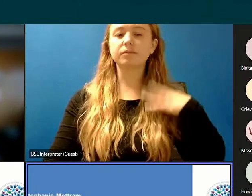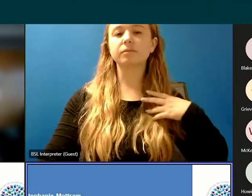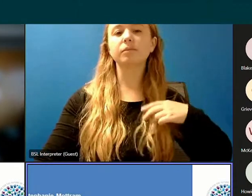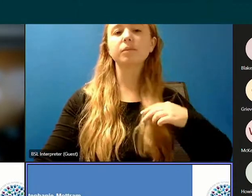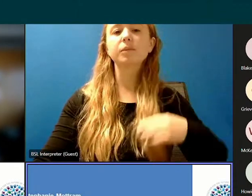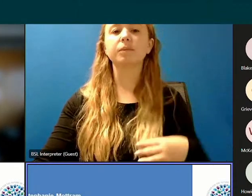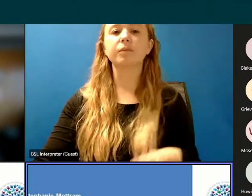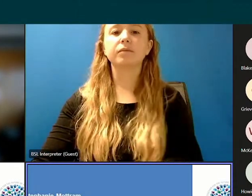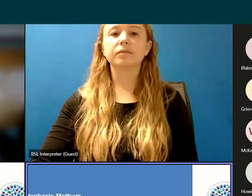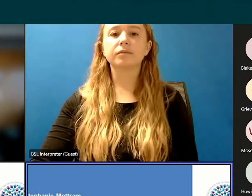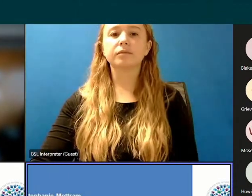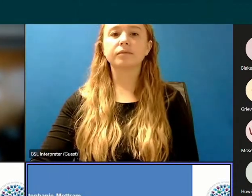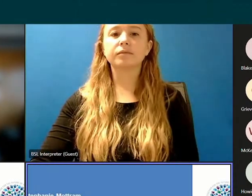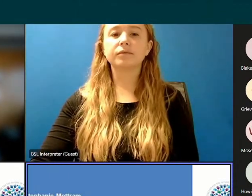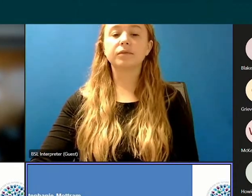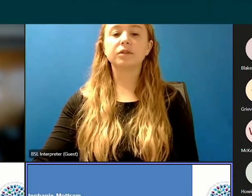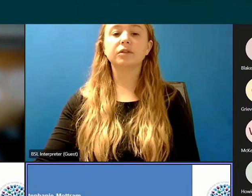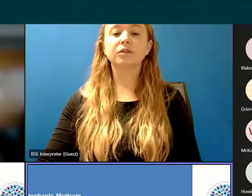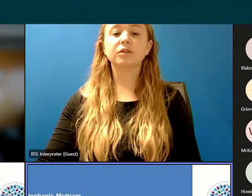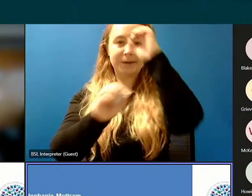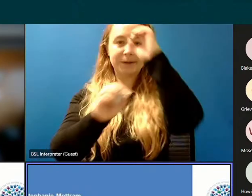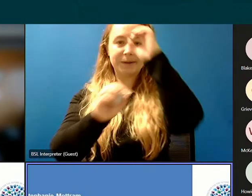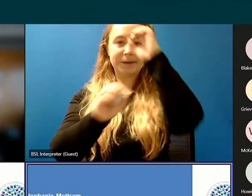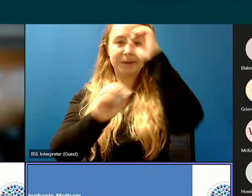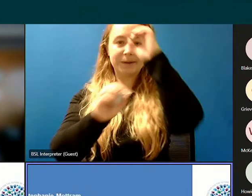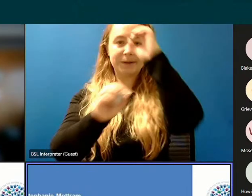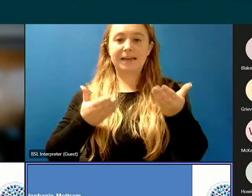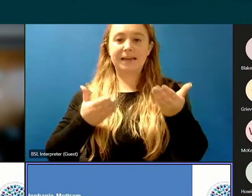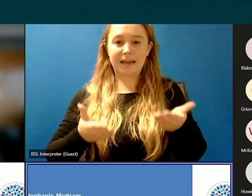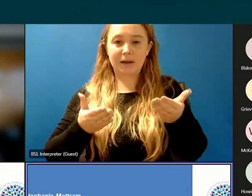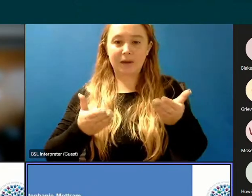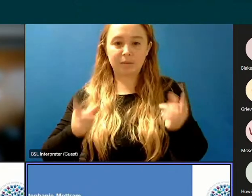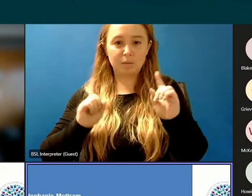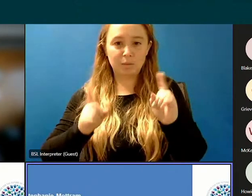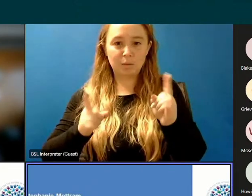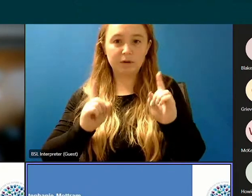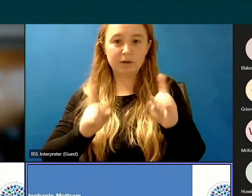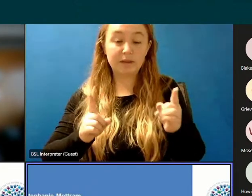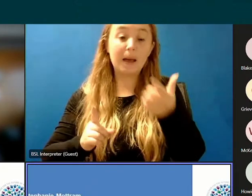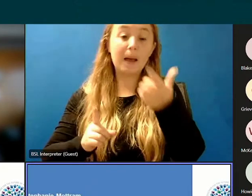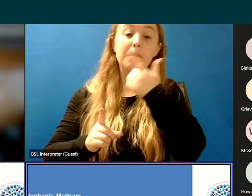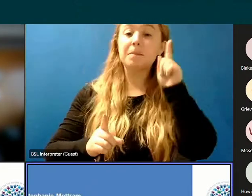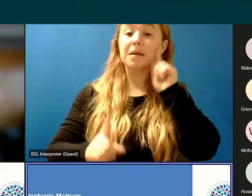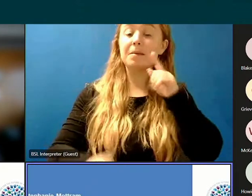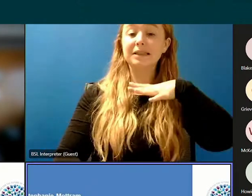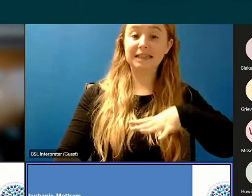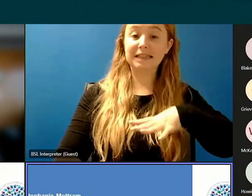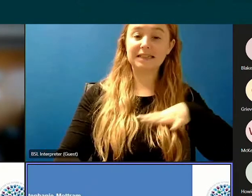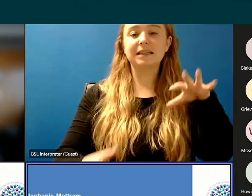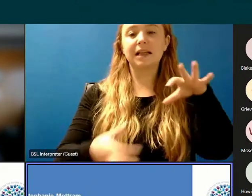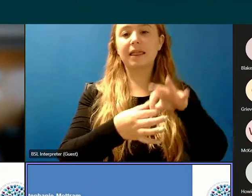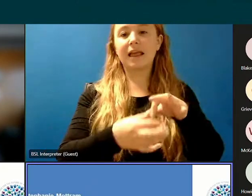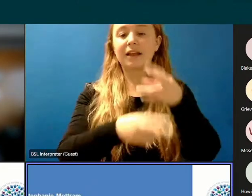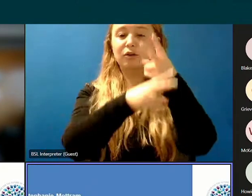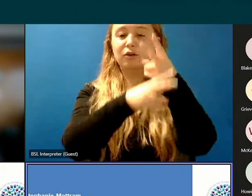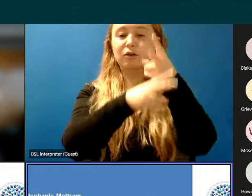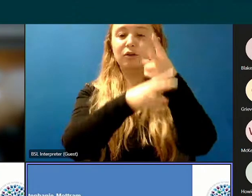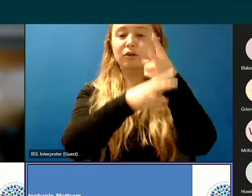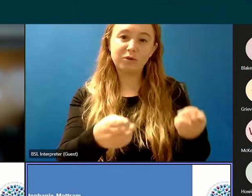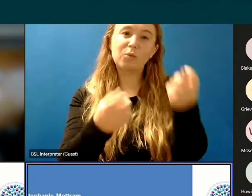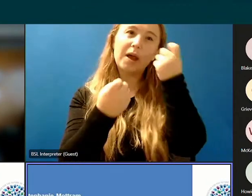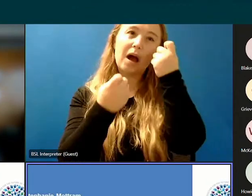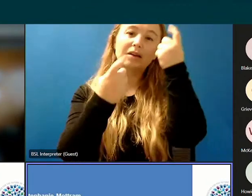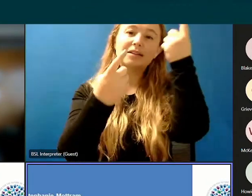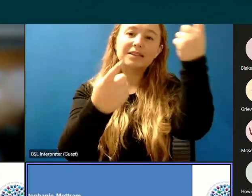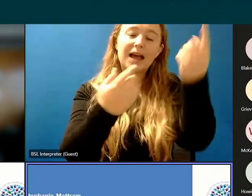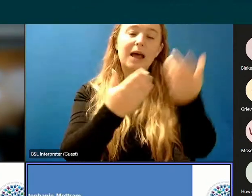What we are starting to understand is that the needs of people now in terms of care home settings. So if you think about 5 years